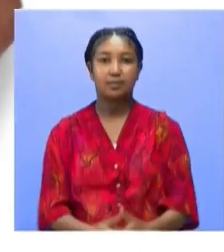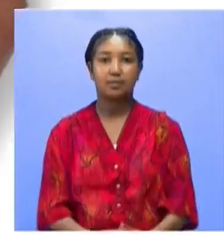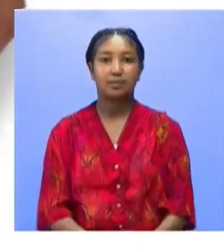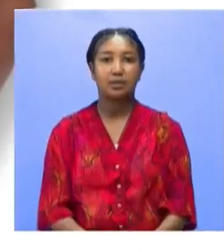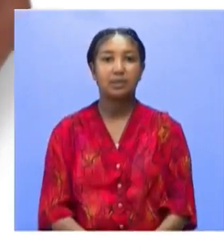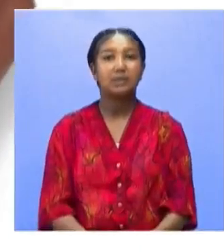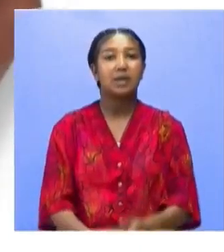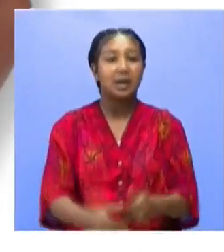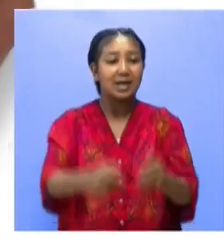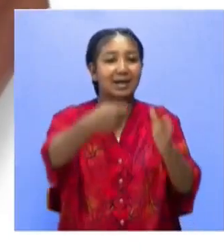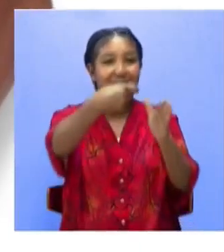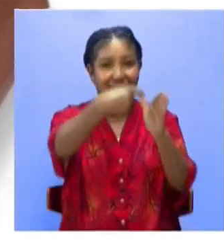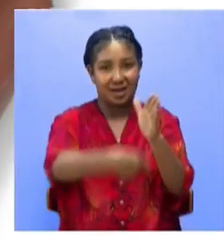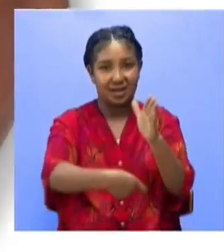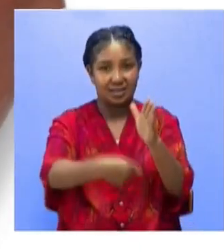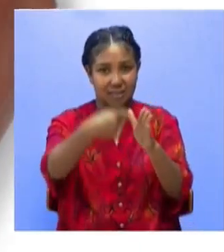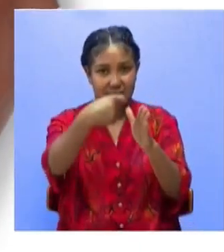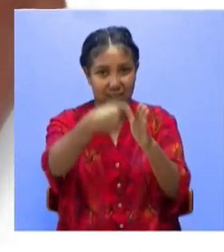the result